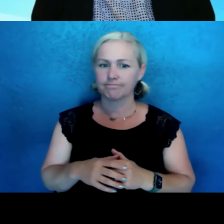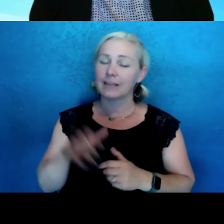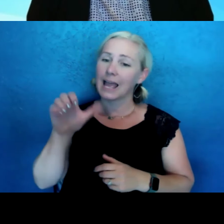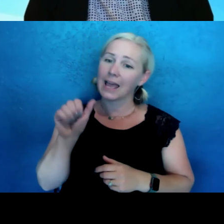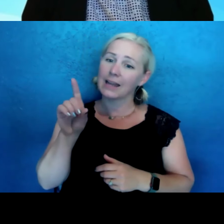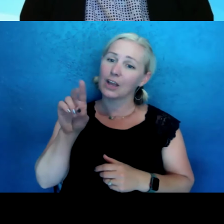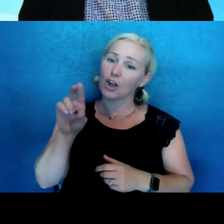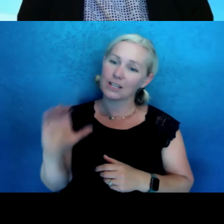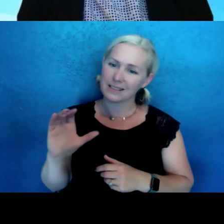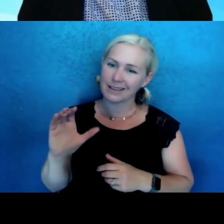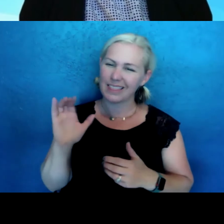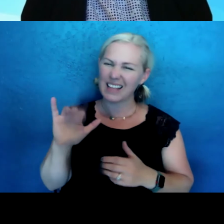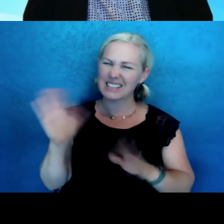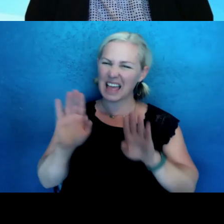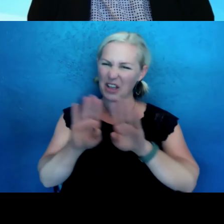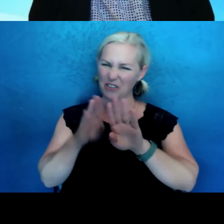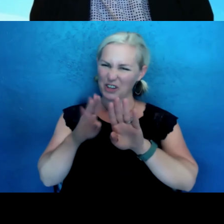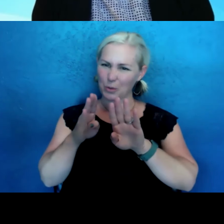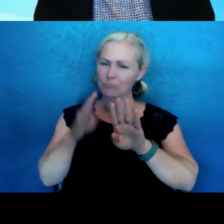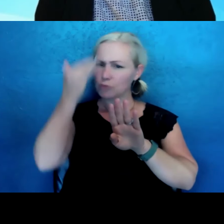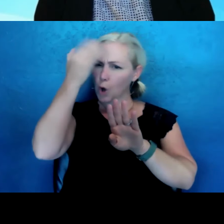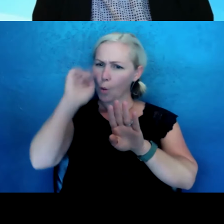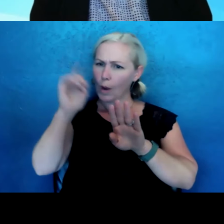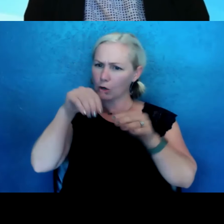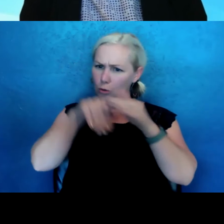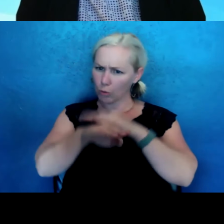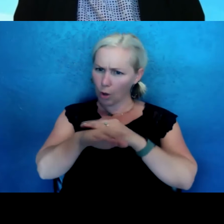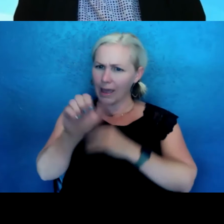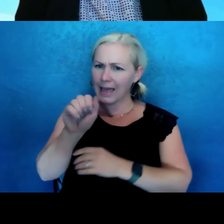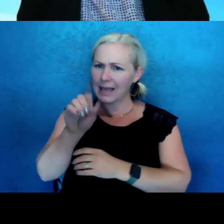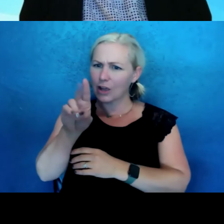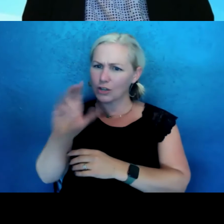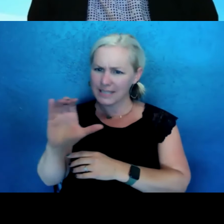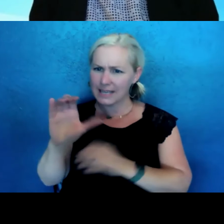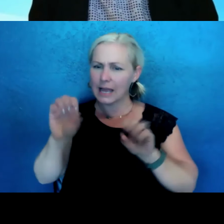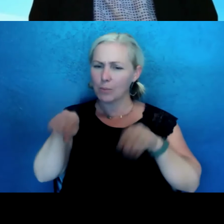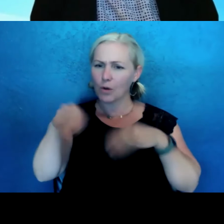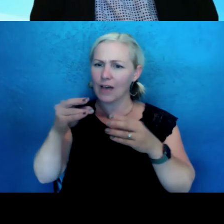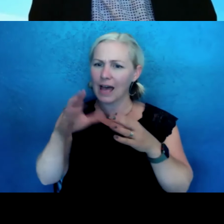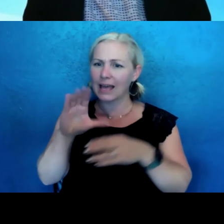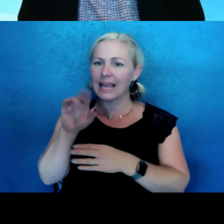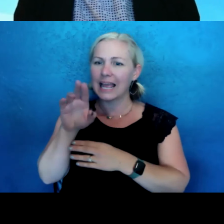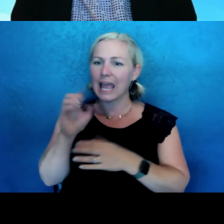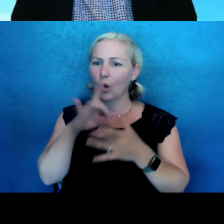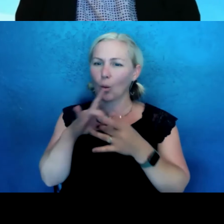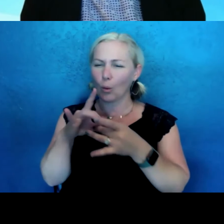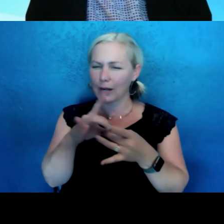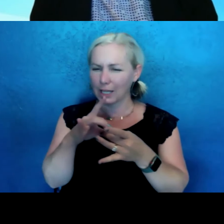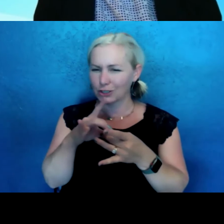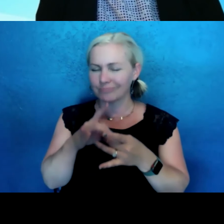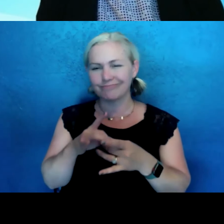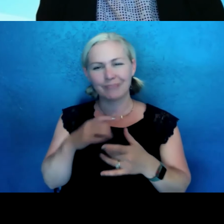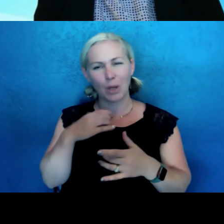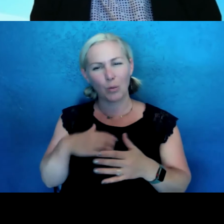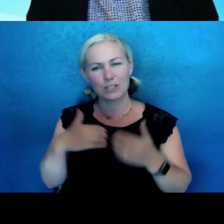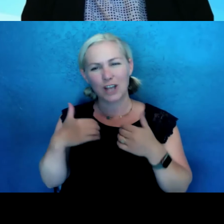is that front door that you know where to go, and ADRC can provide that care coordination. I wish I had at my fingertips an email from one of our